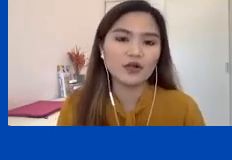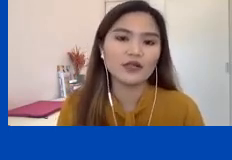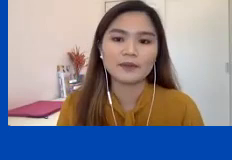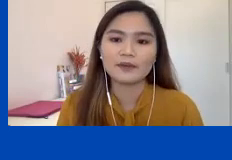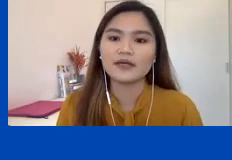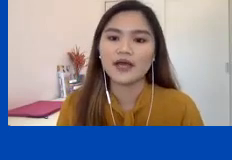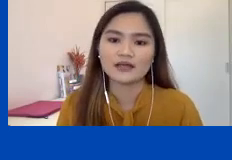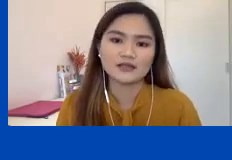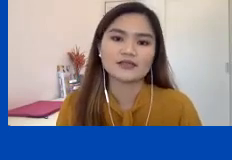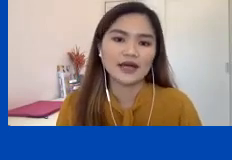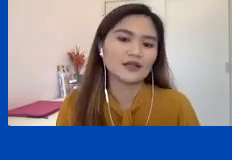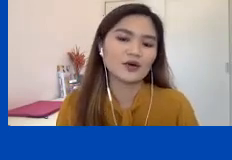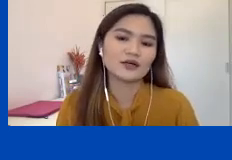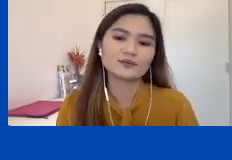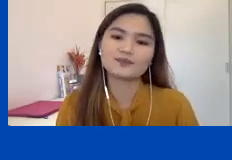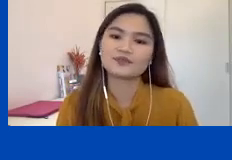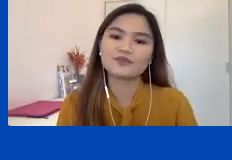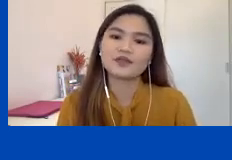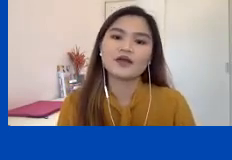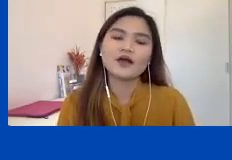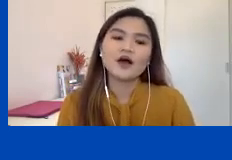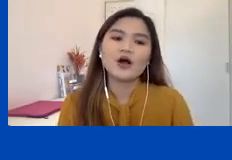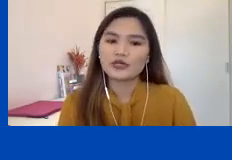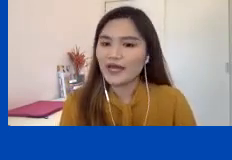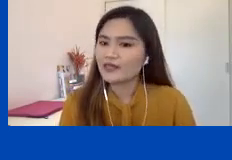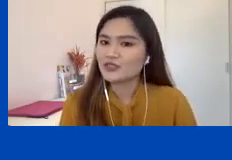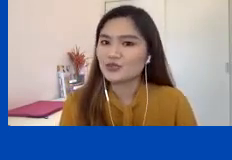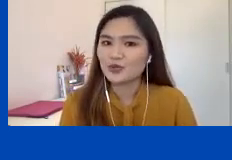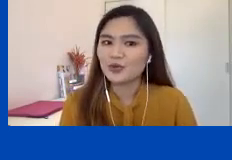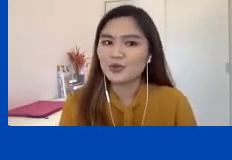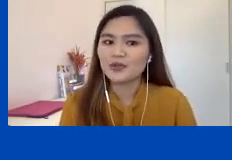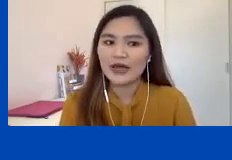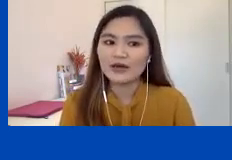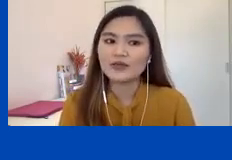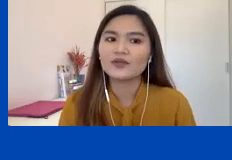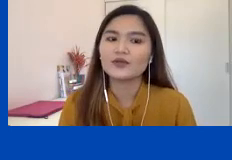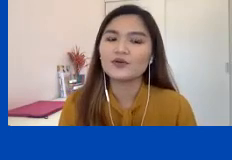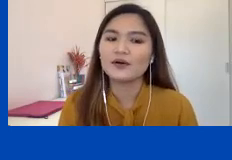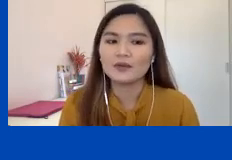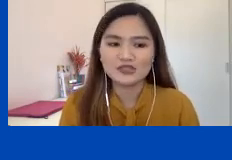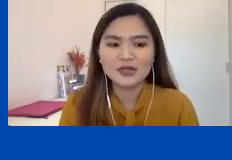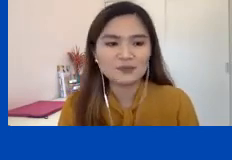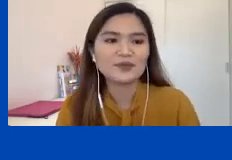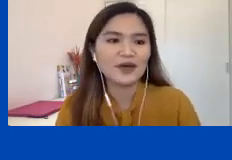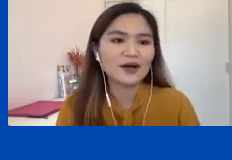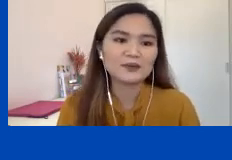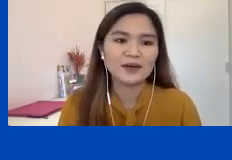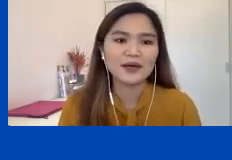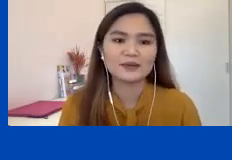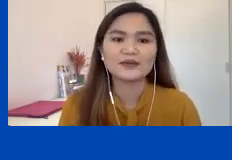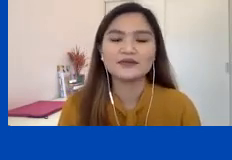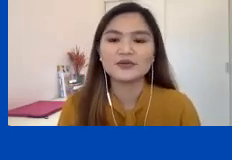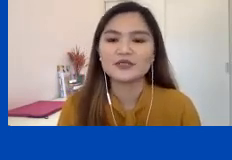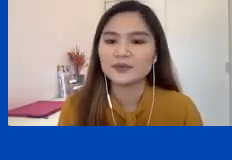the online public access catalog. Alright, so now that you medyo alam nyo na yung